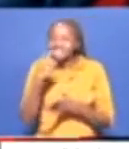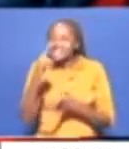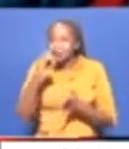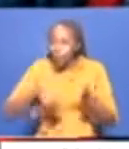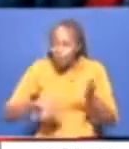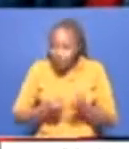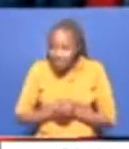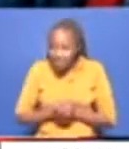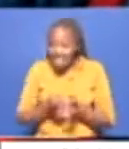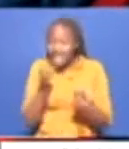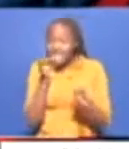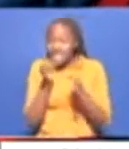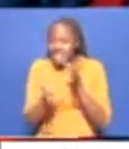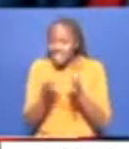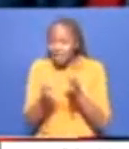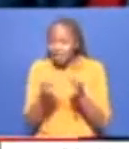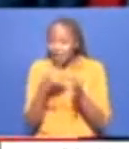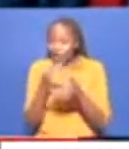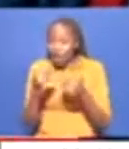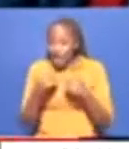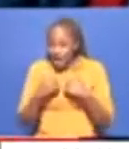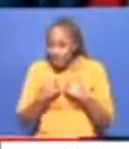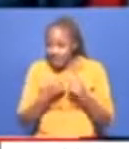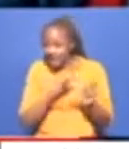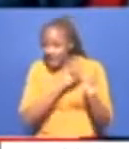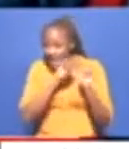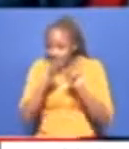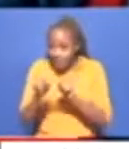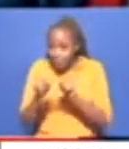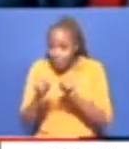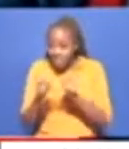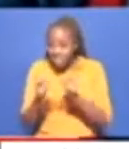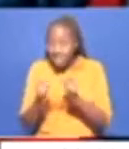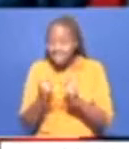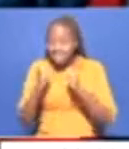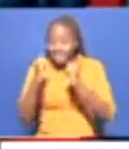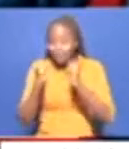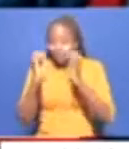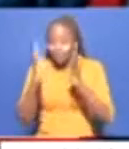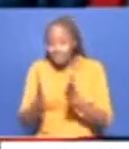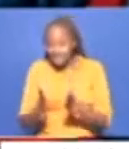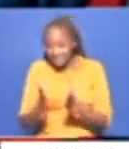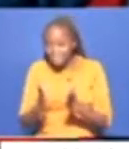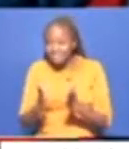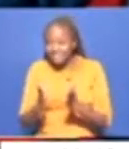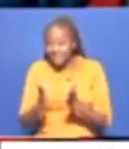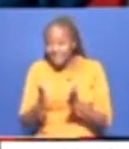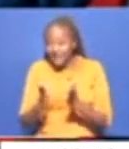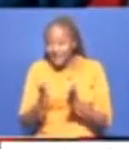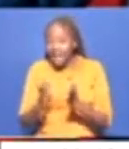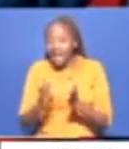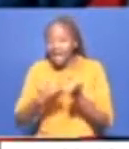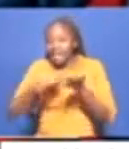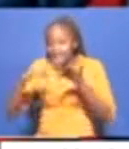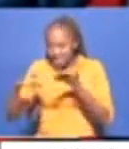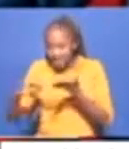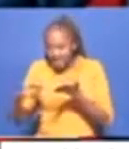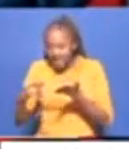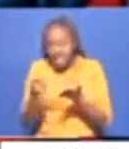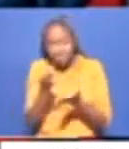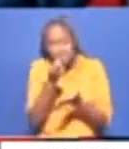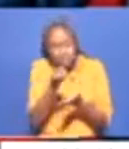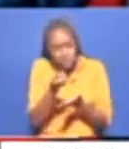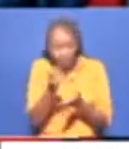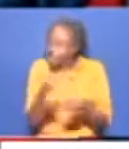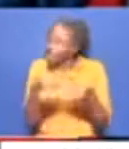you, those of you have come with supporter signatures, however few they are, submit to the team, but we